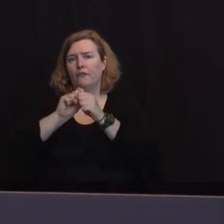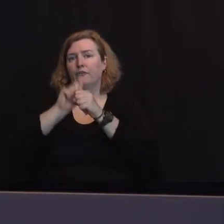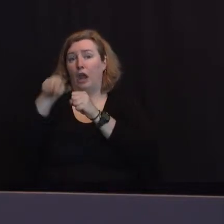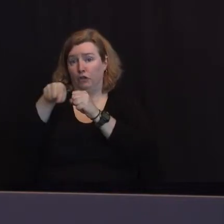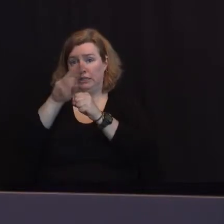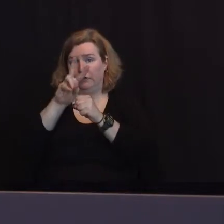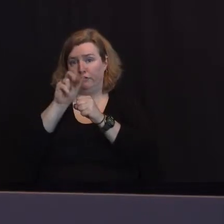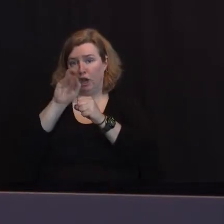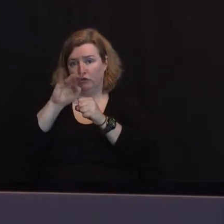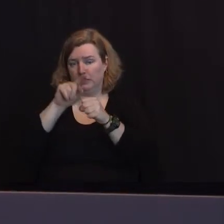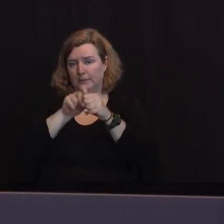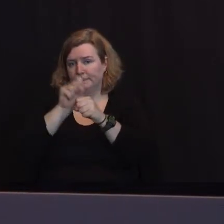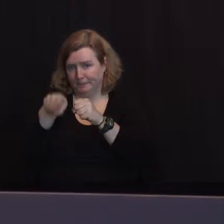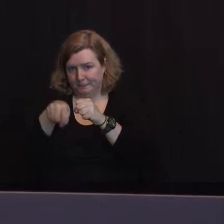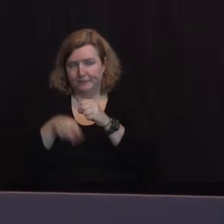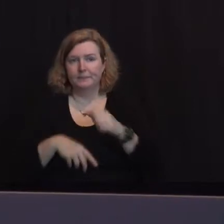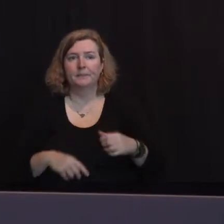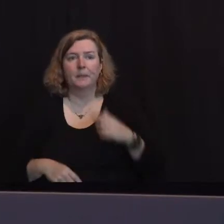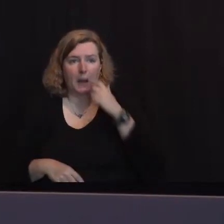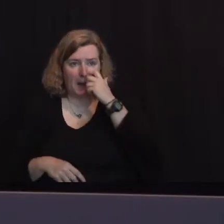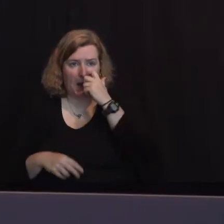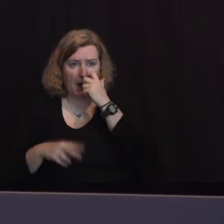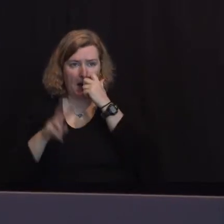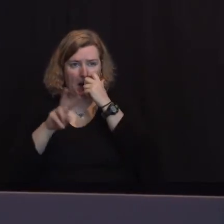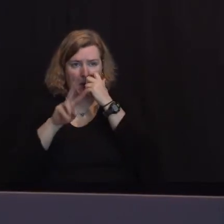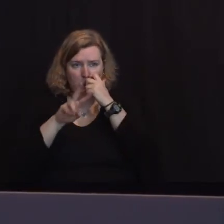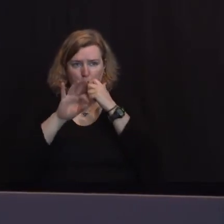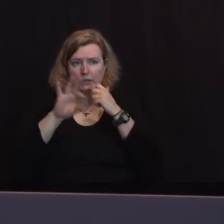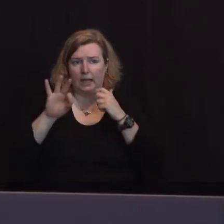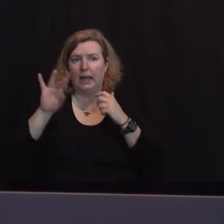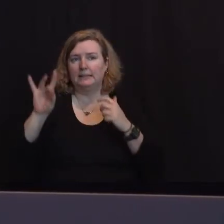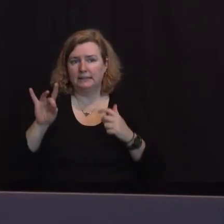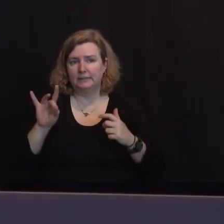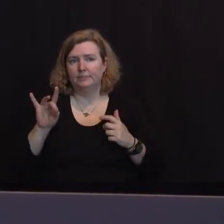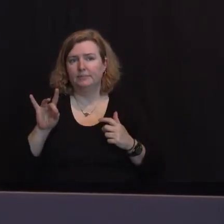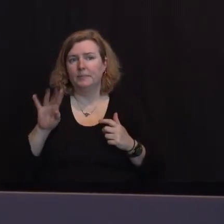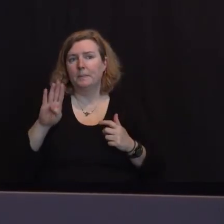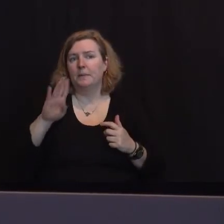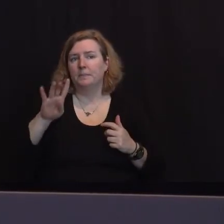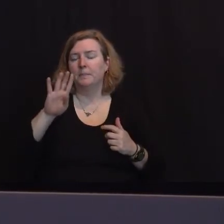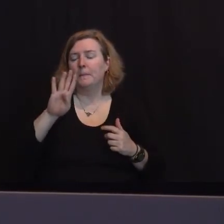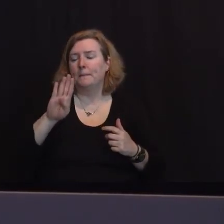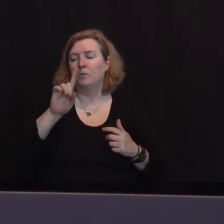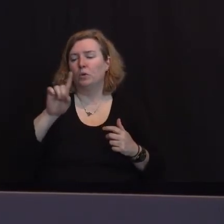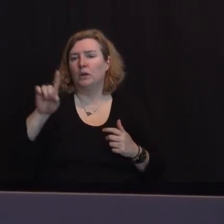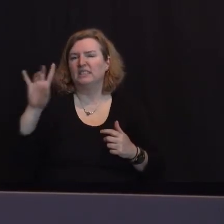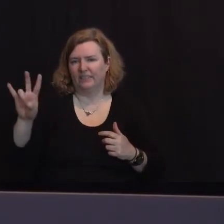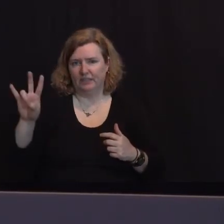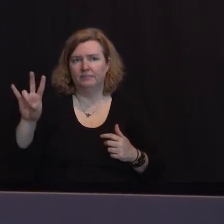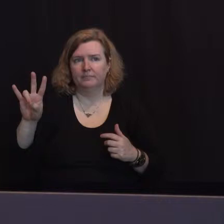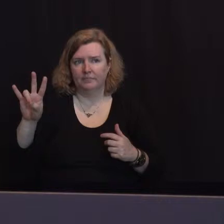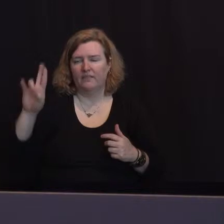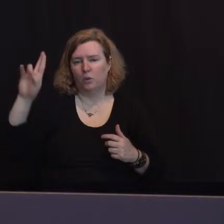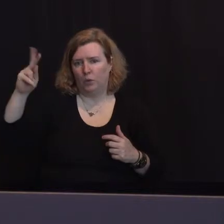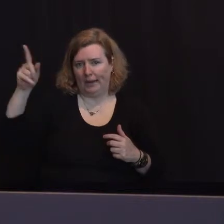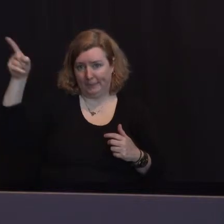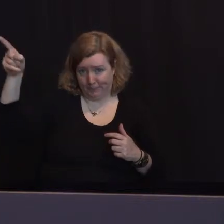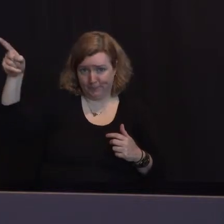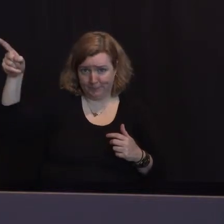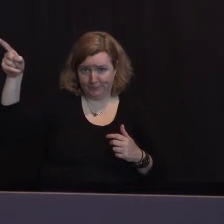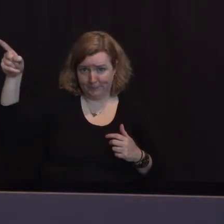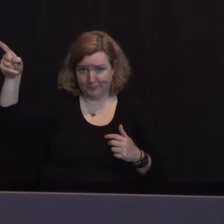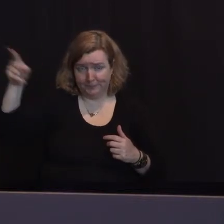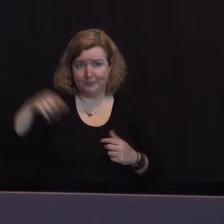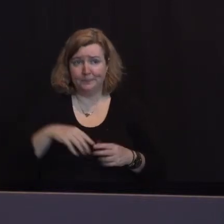these reports are B117, also known as the variant that emerged out of the UK. Additionally, there